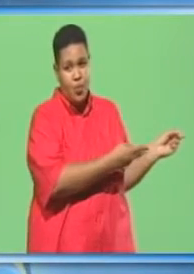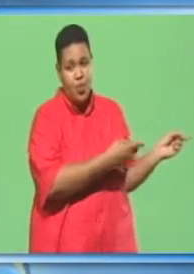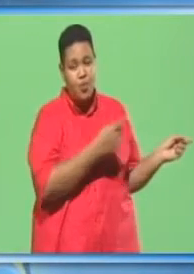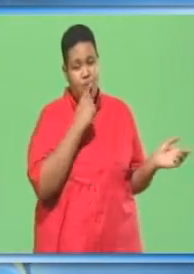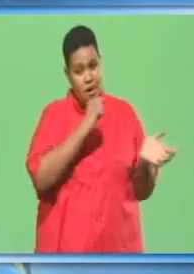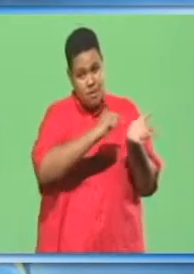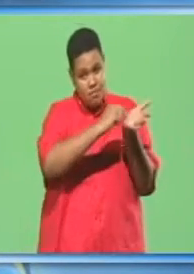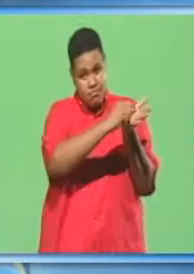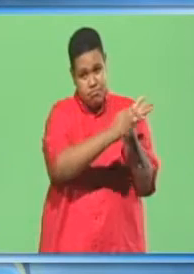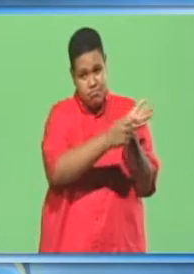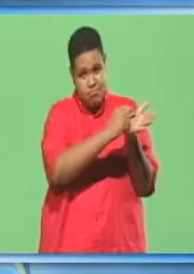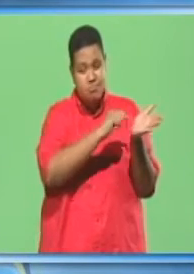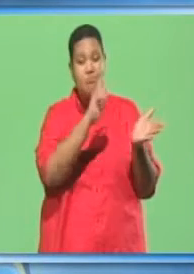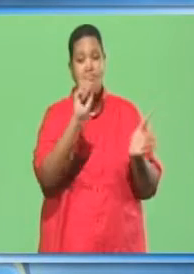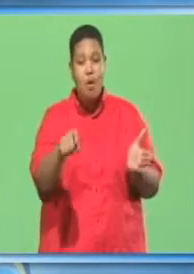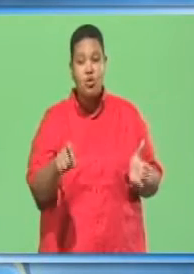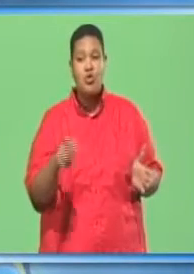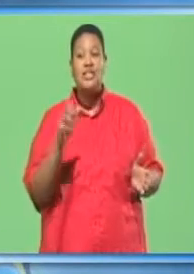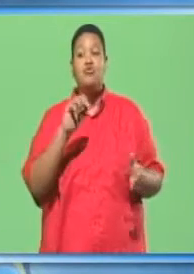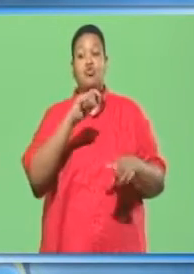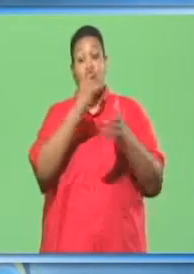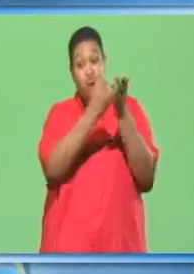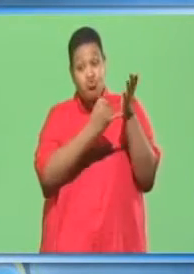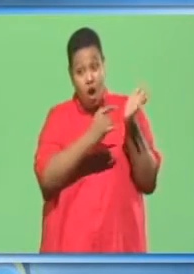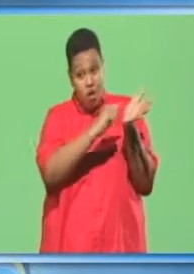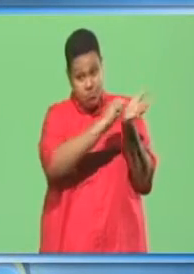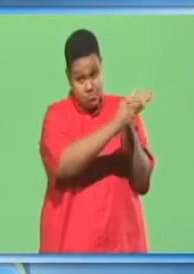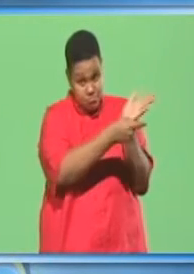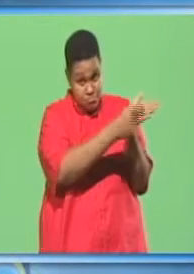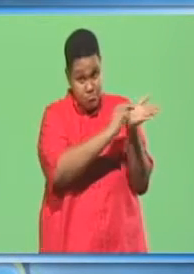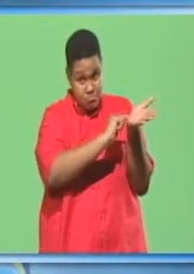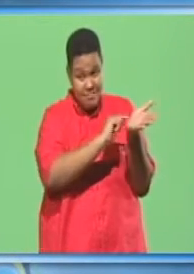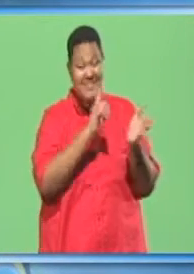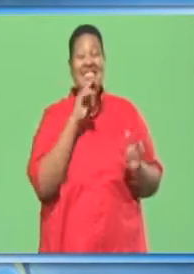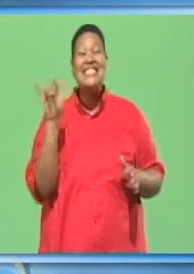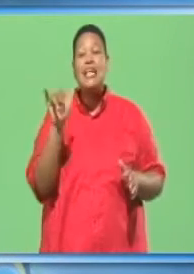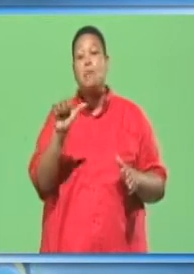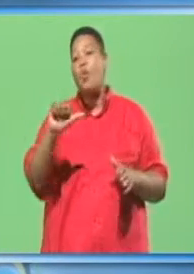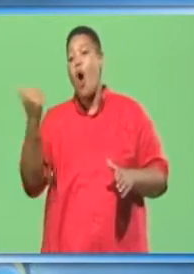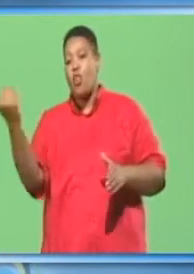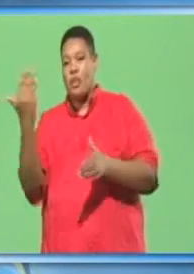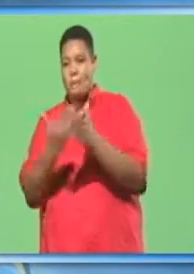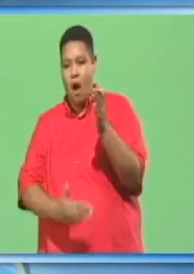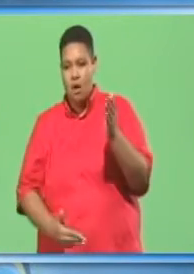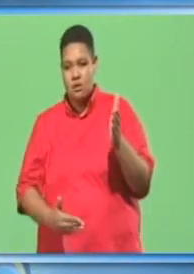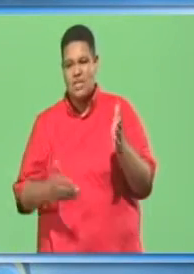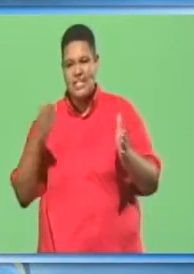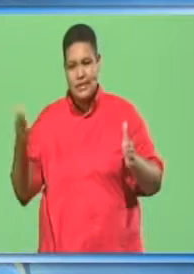the bench. Scribe the curve. Do the same to the other side piece.